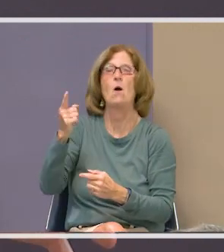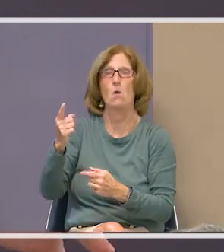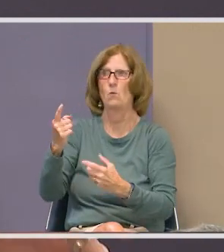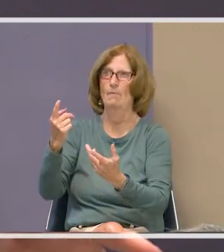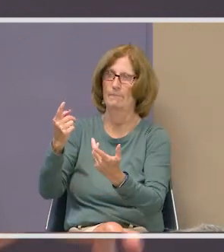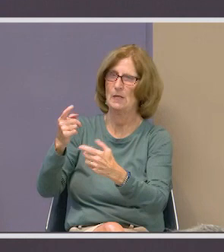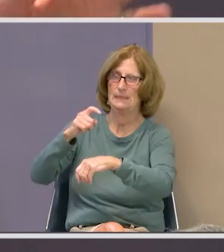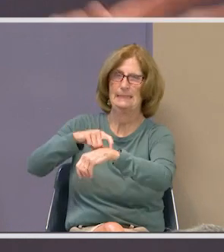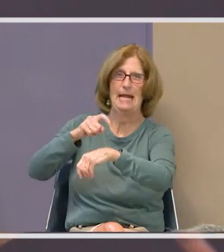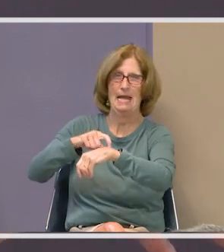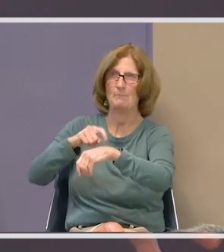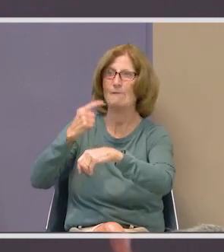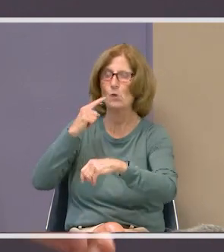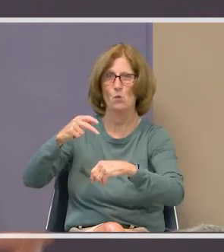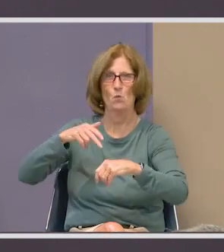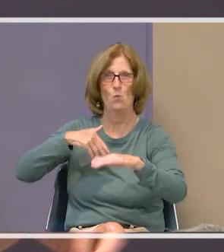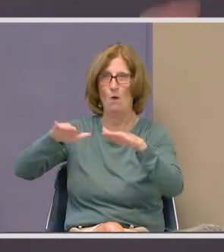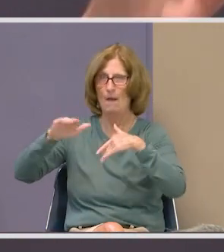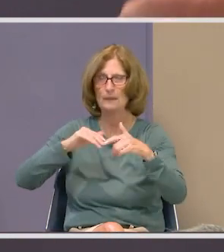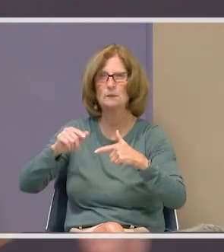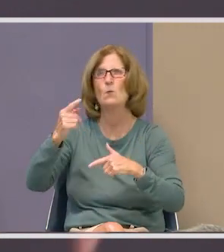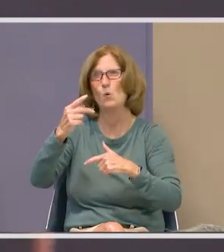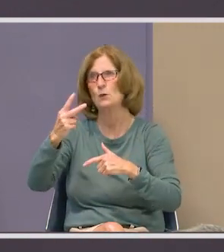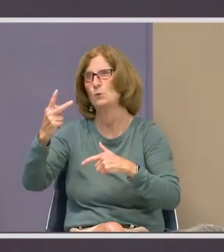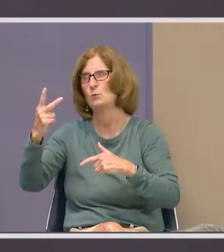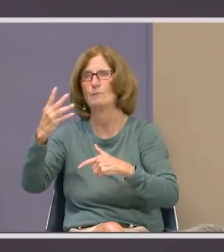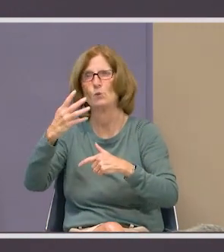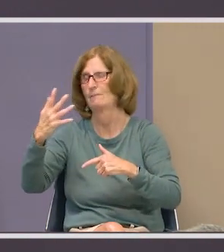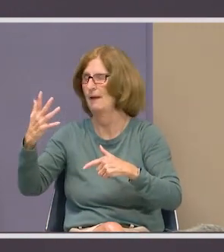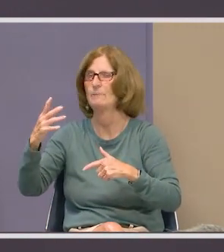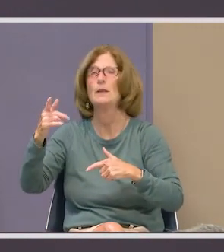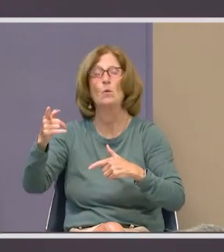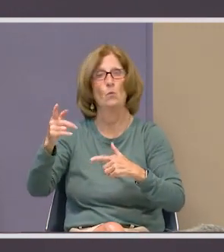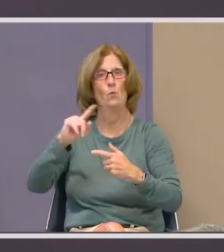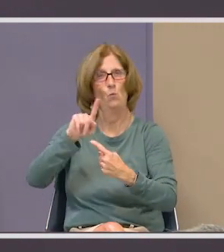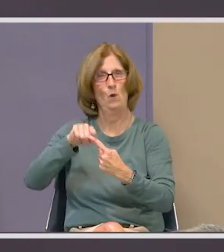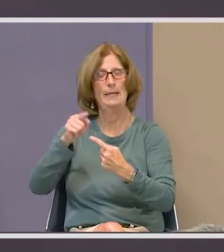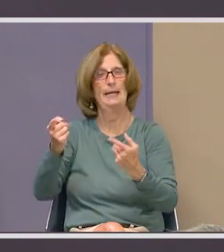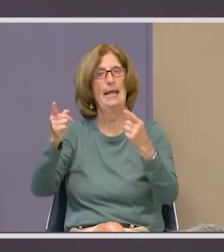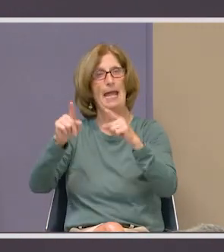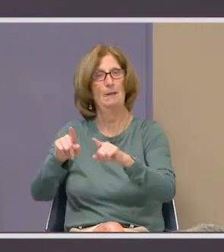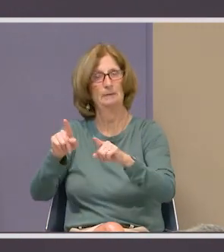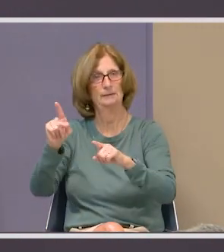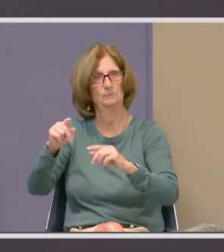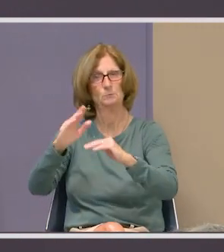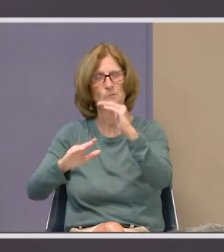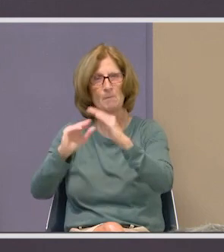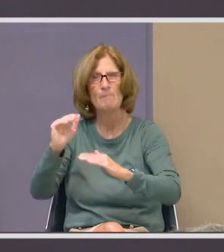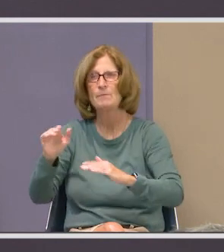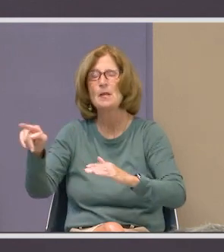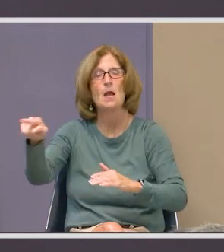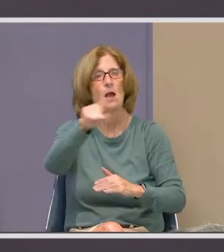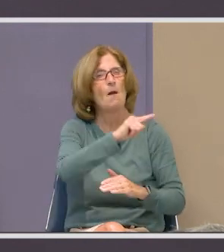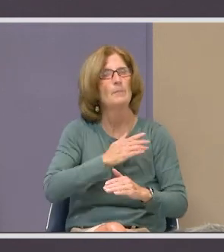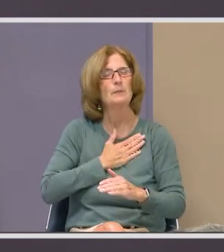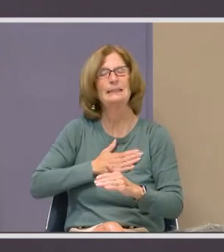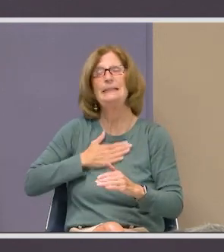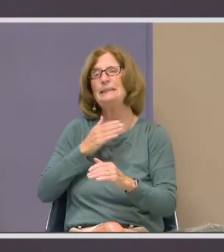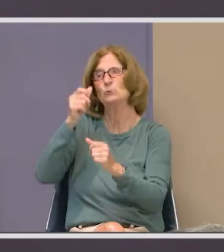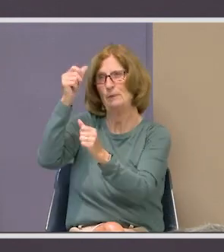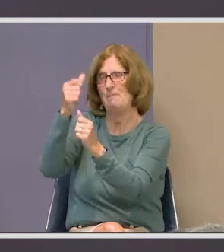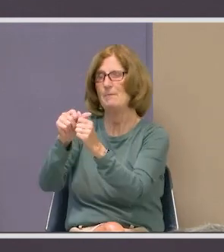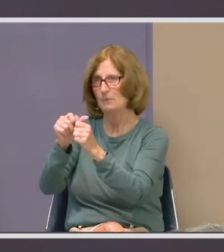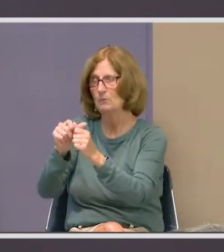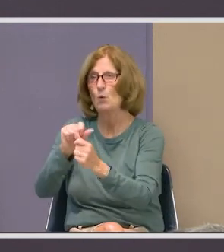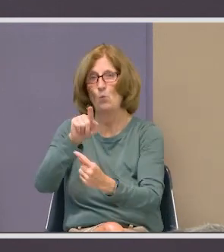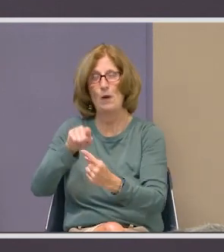comes to shove, when this project is built, next year, my only request of you all is that you remember that these decisions come at a trade-off, and